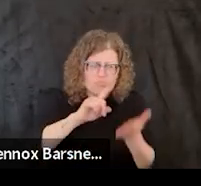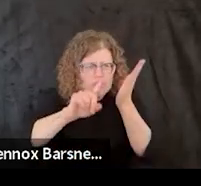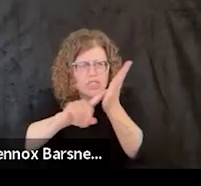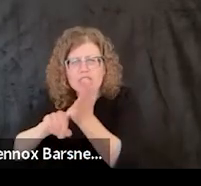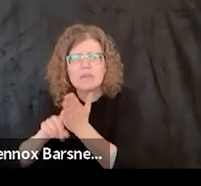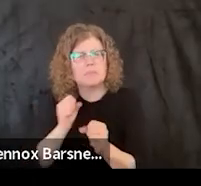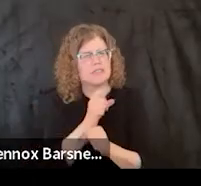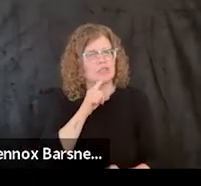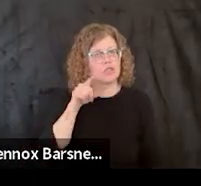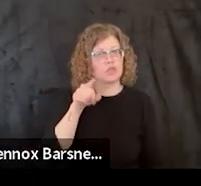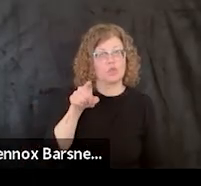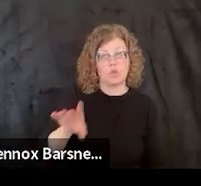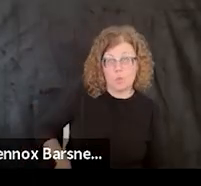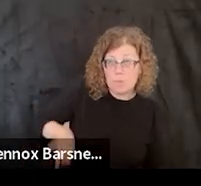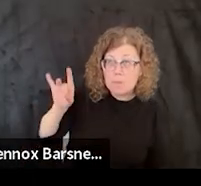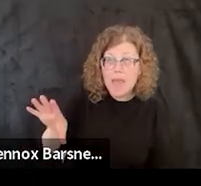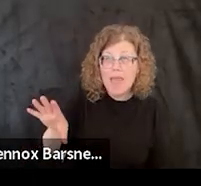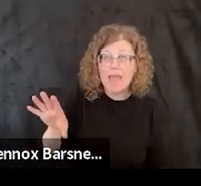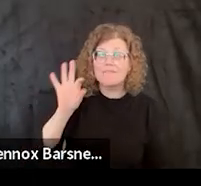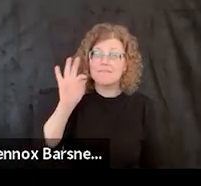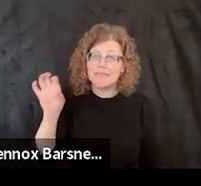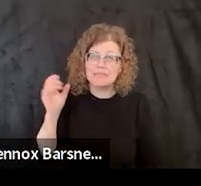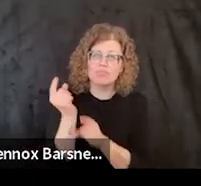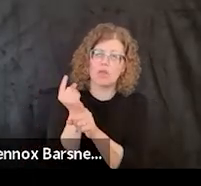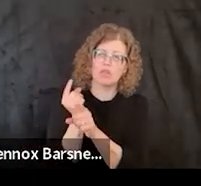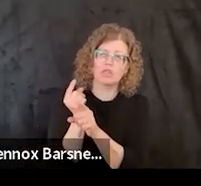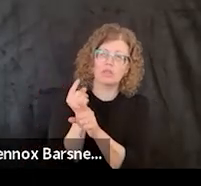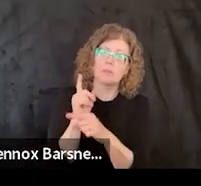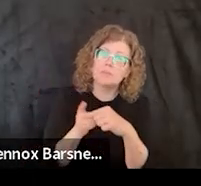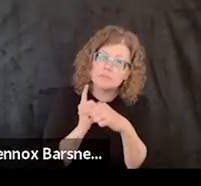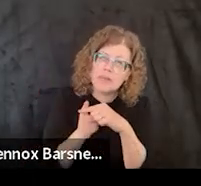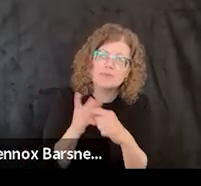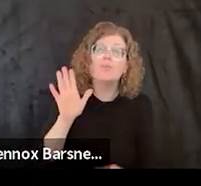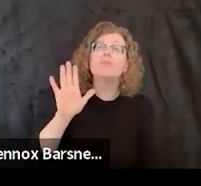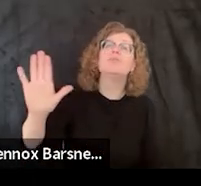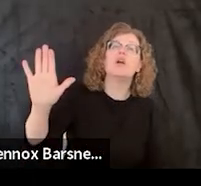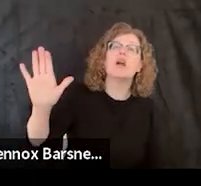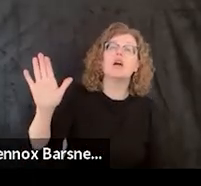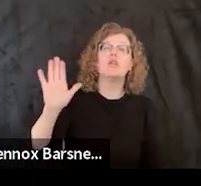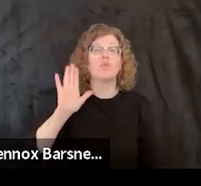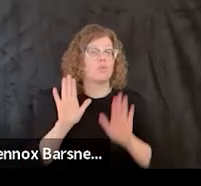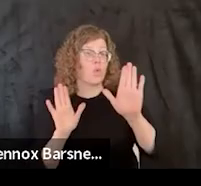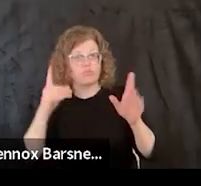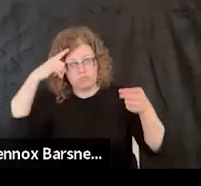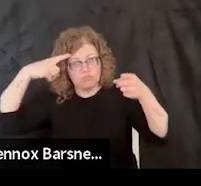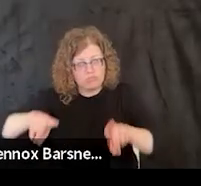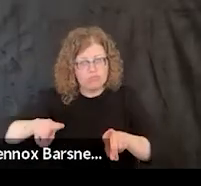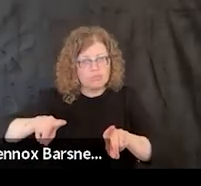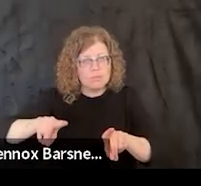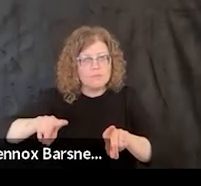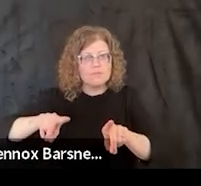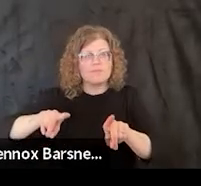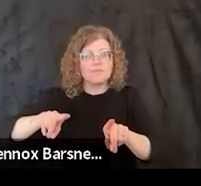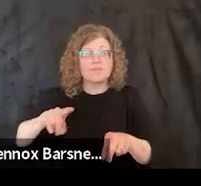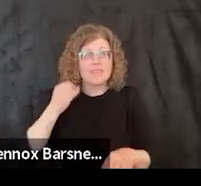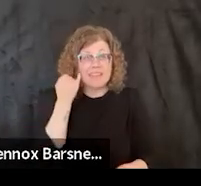equitably and that rates and amounts are mutually agreed upon and supported. Honestly, if you have the room in your budget and you